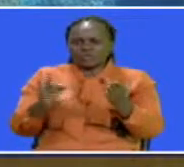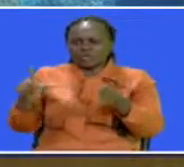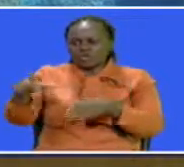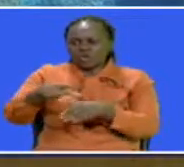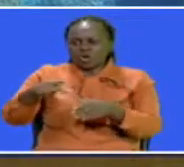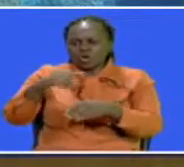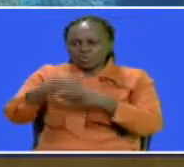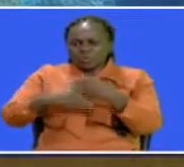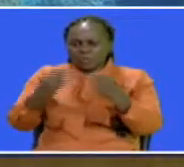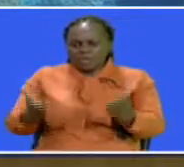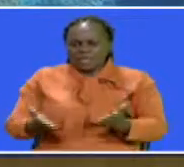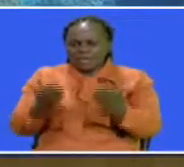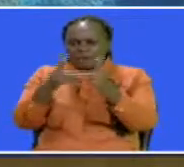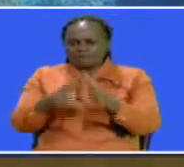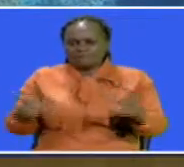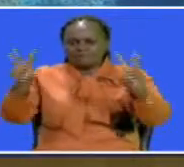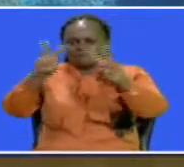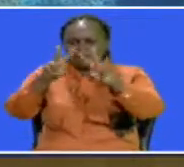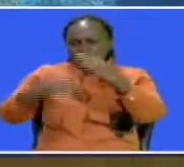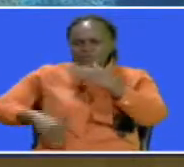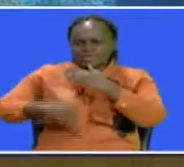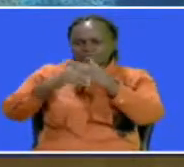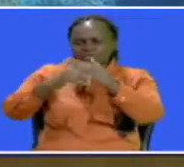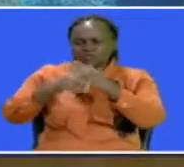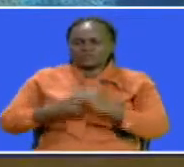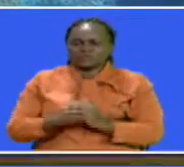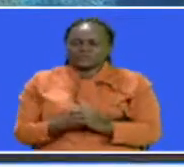and enhance value addition.